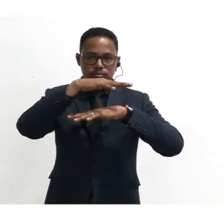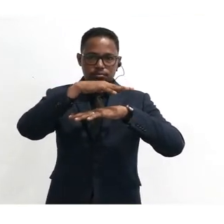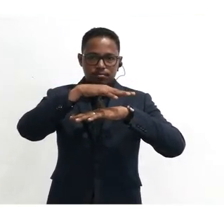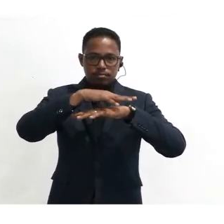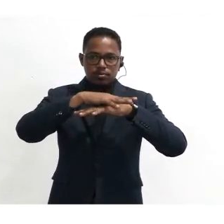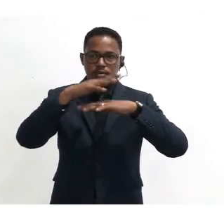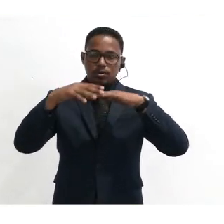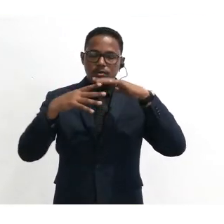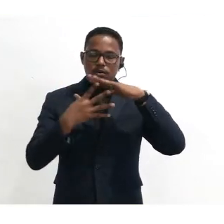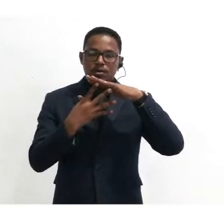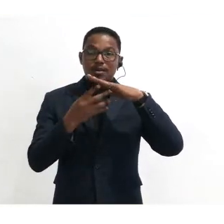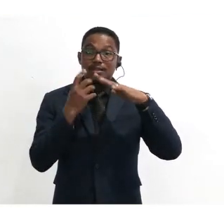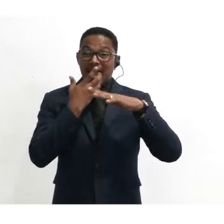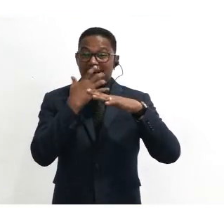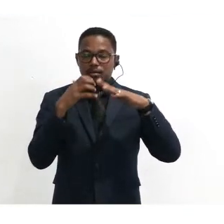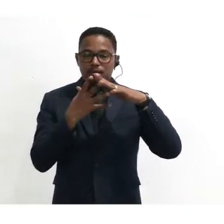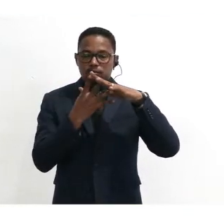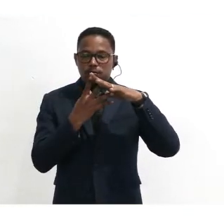I'm going to skip this one.